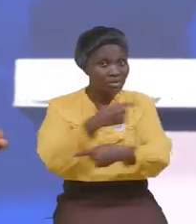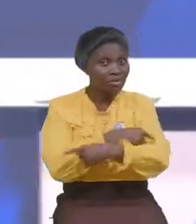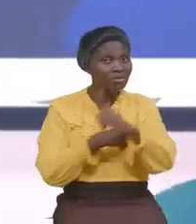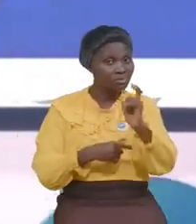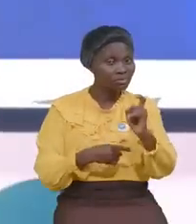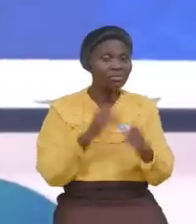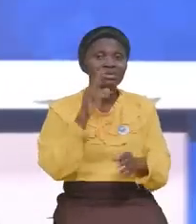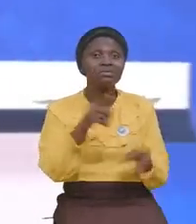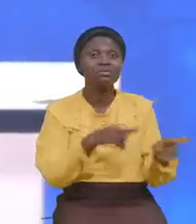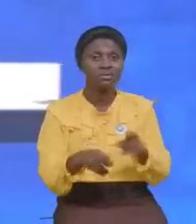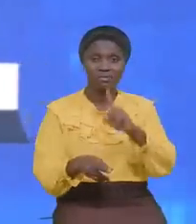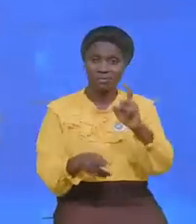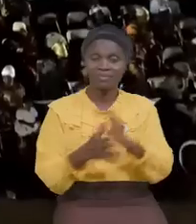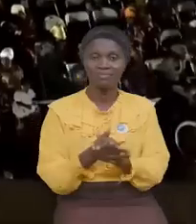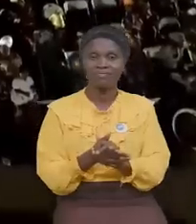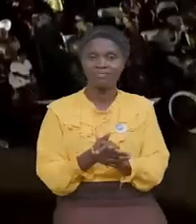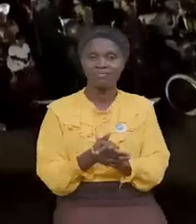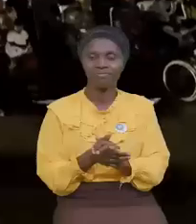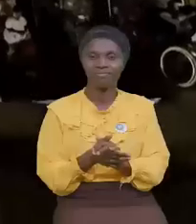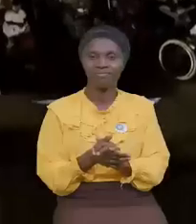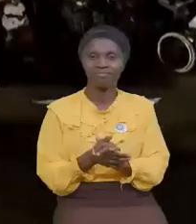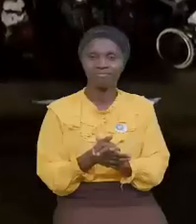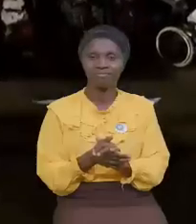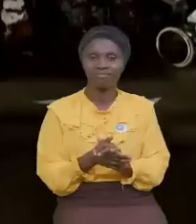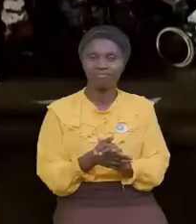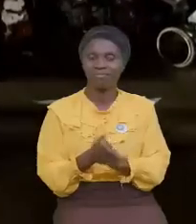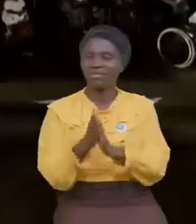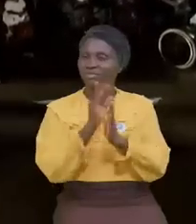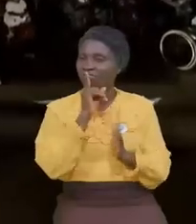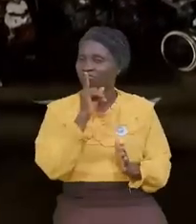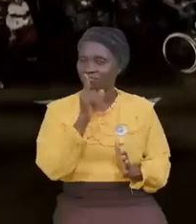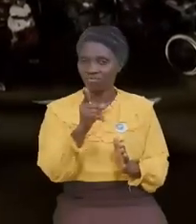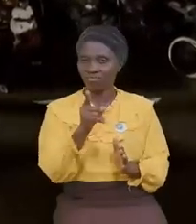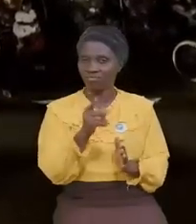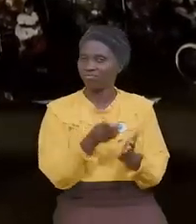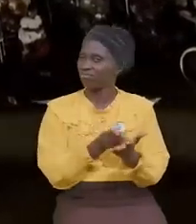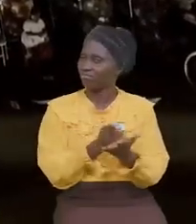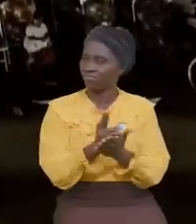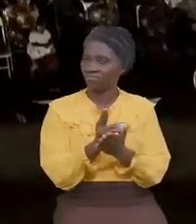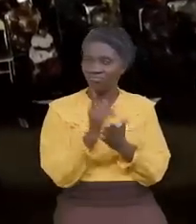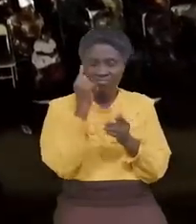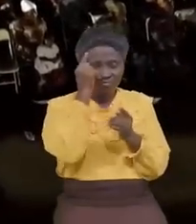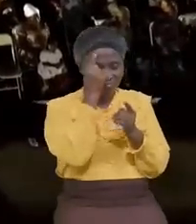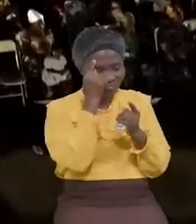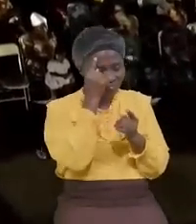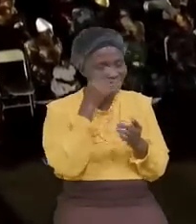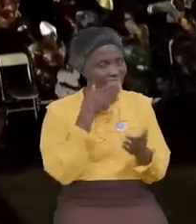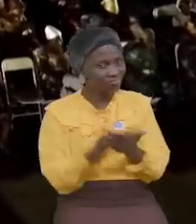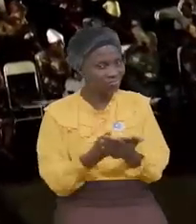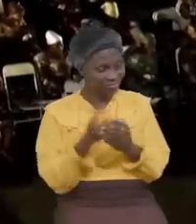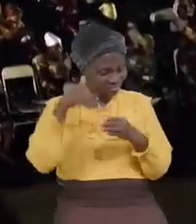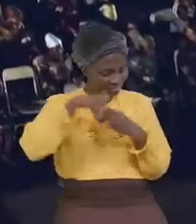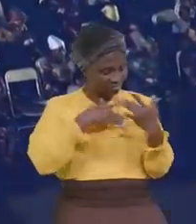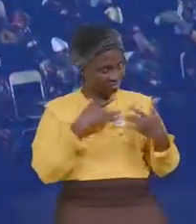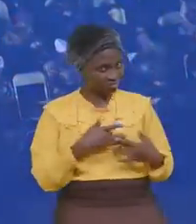ready? Really? Sincerely? Thoughtfully? Internally? And